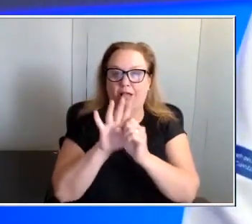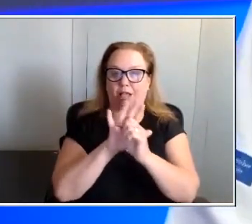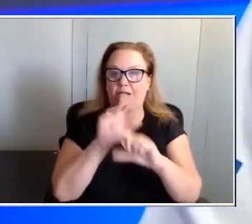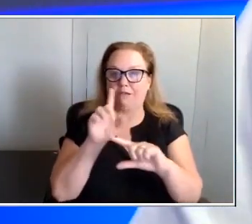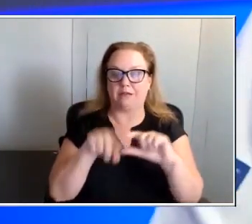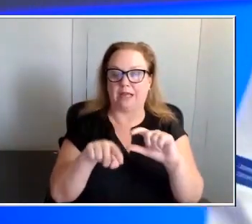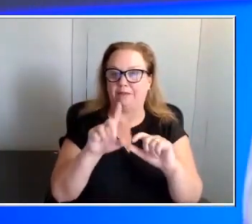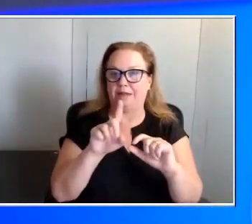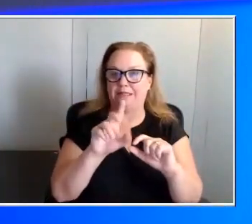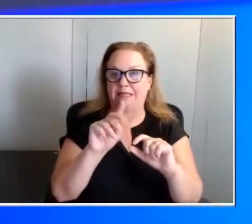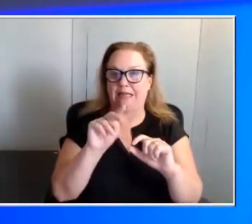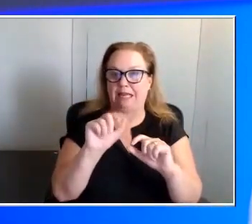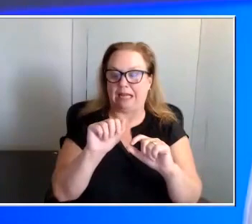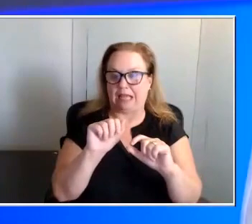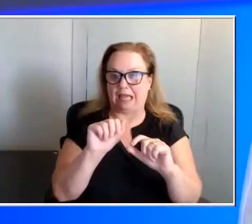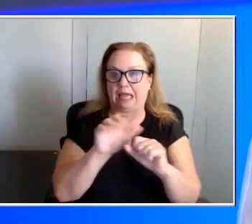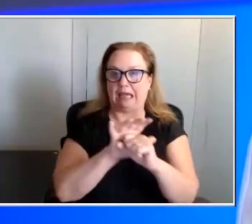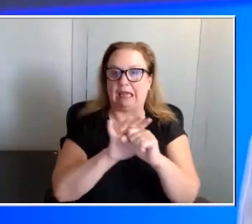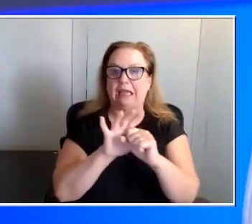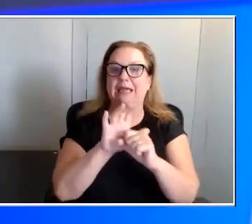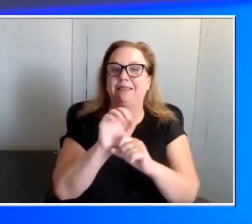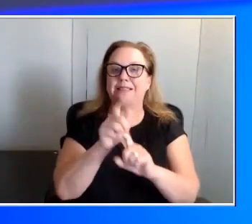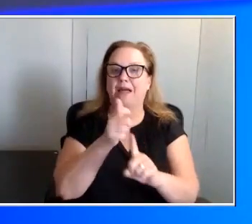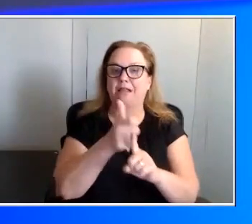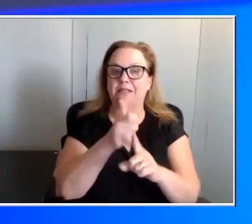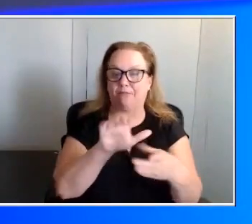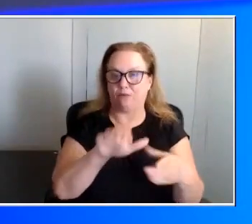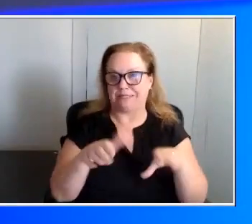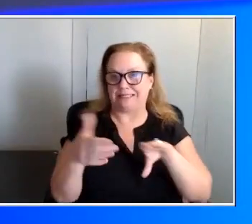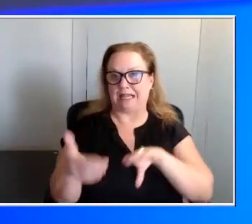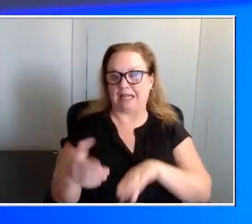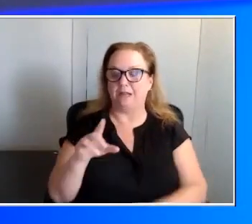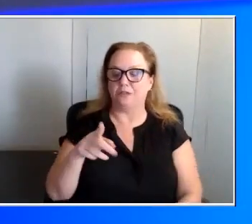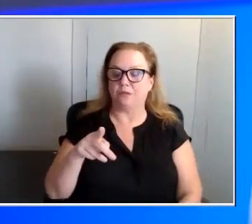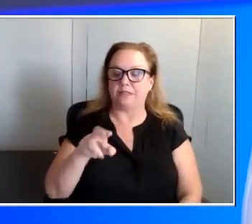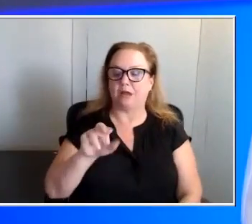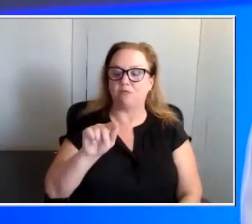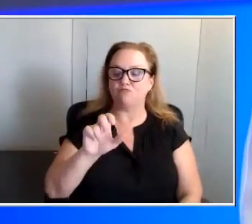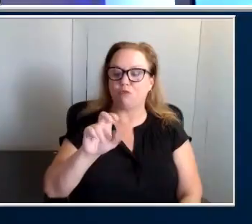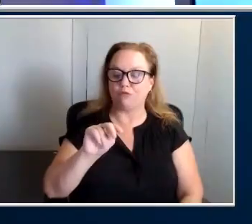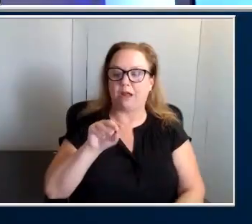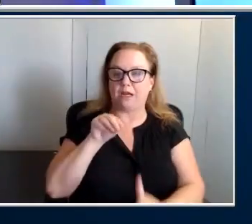will naturally die. And so that's how proton therapy and other forms of radiation kill cancer.